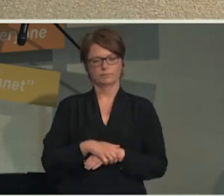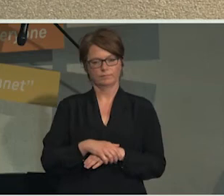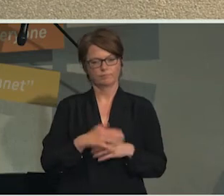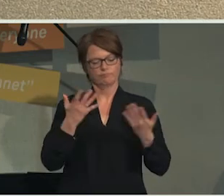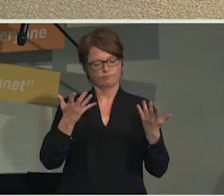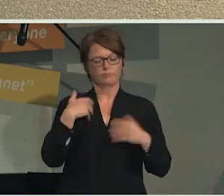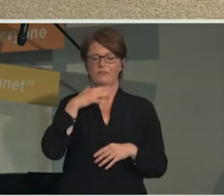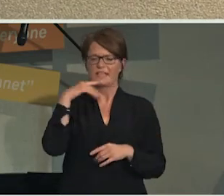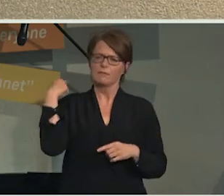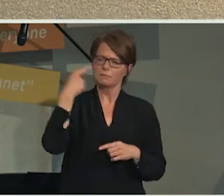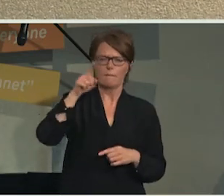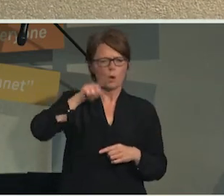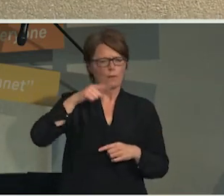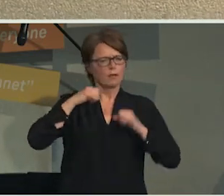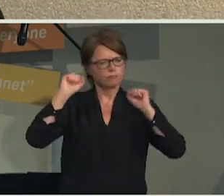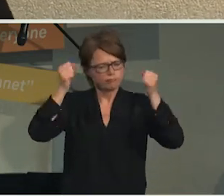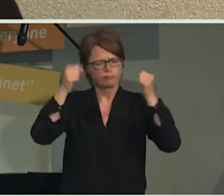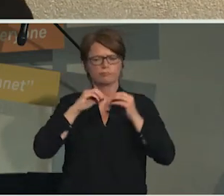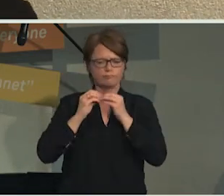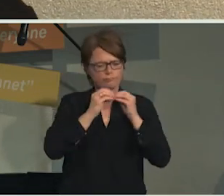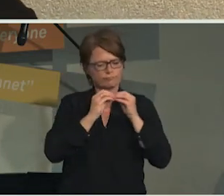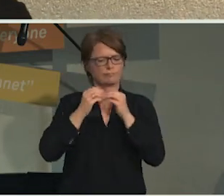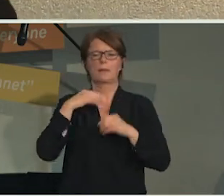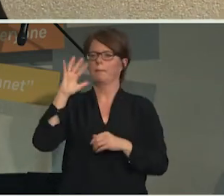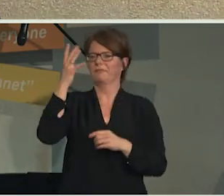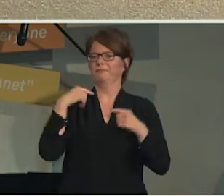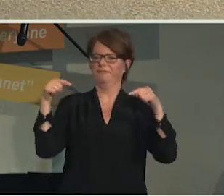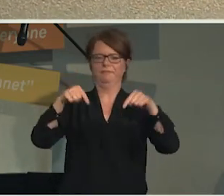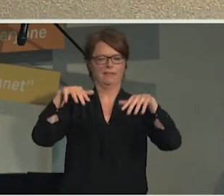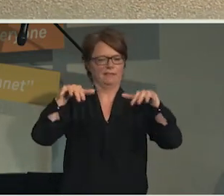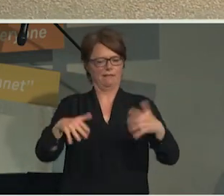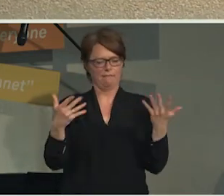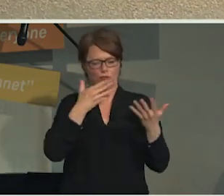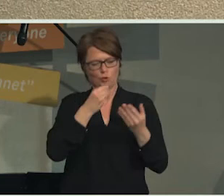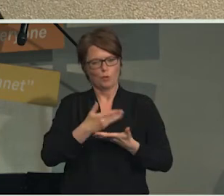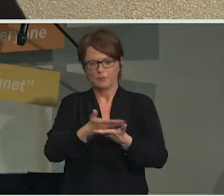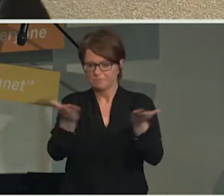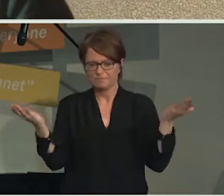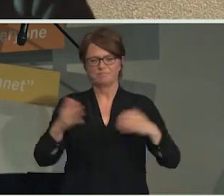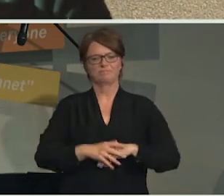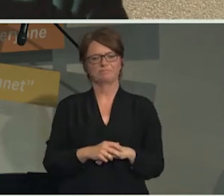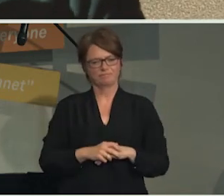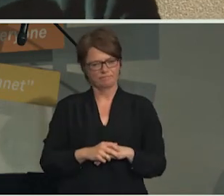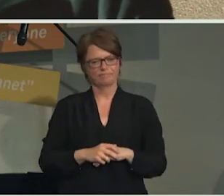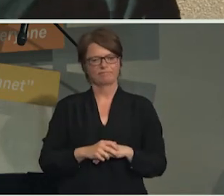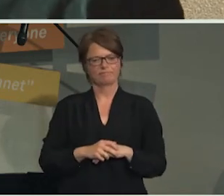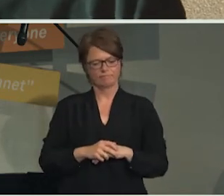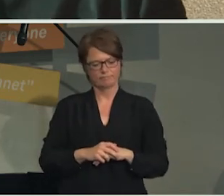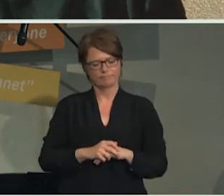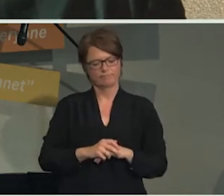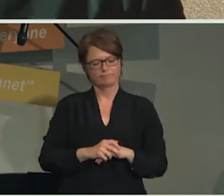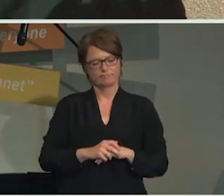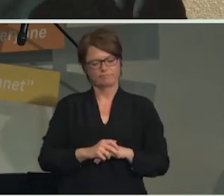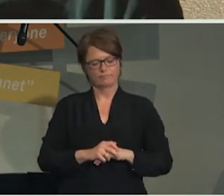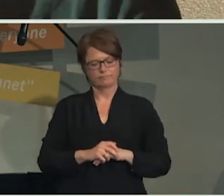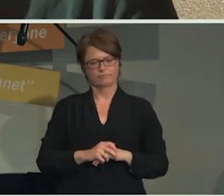go outside the box. We have started this on a warm summer day last year when we was deciding about